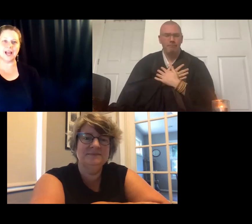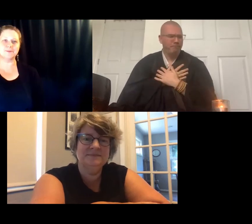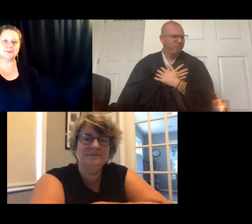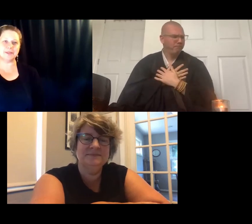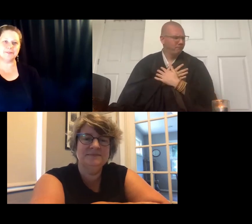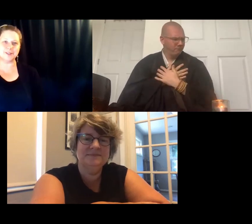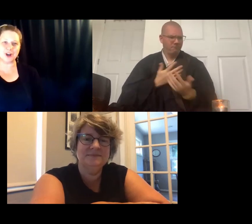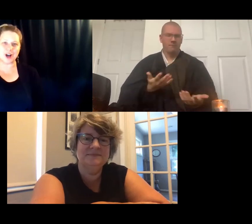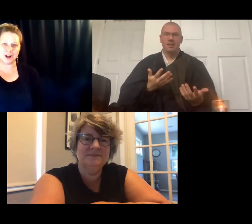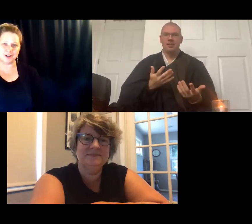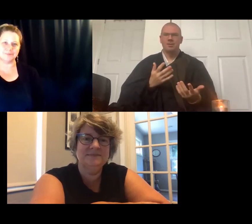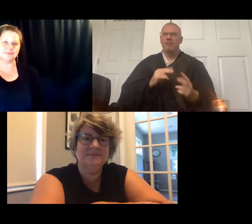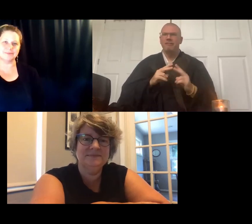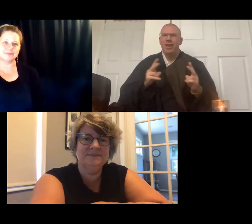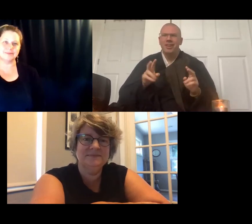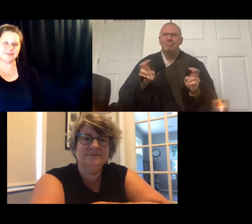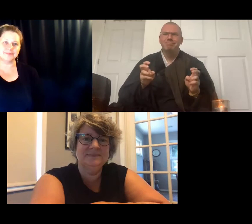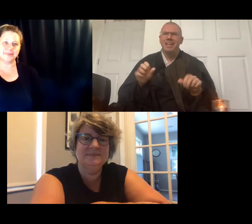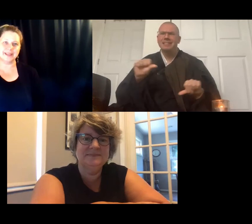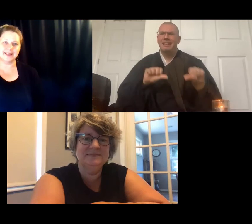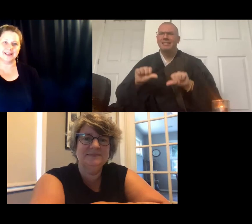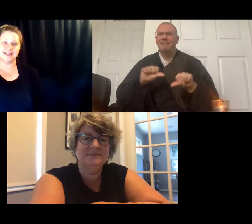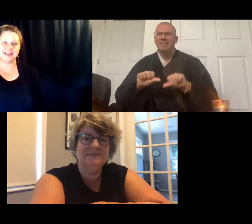What helps me feel calm?